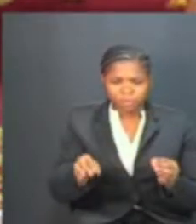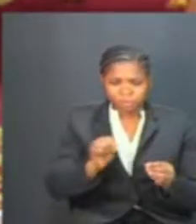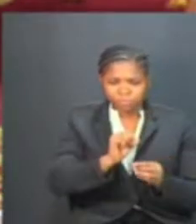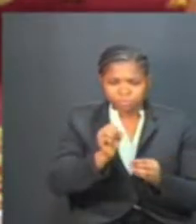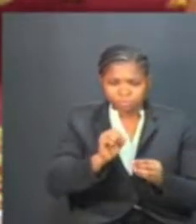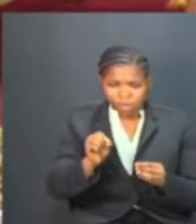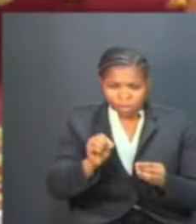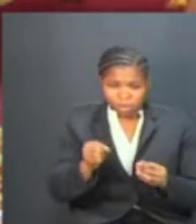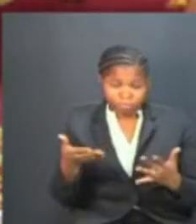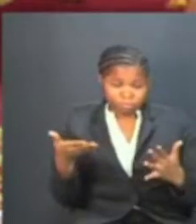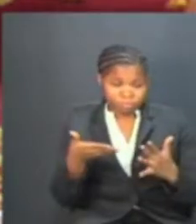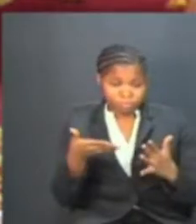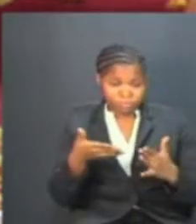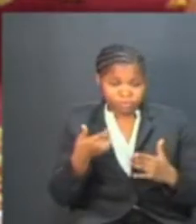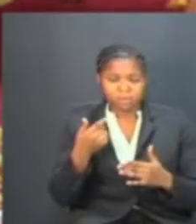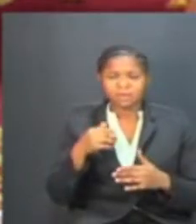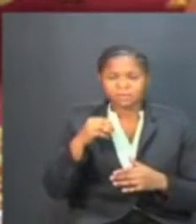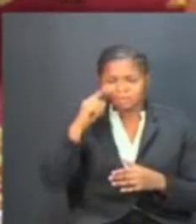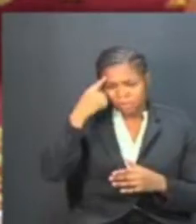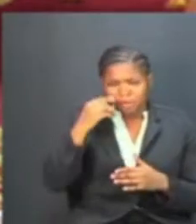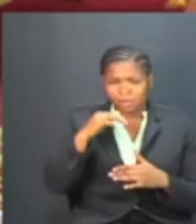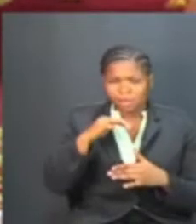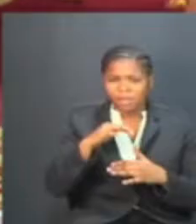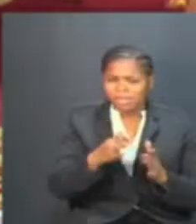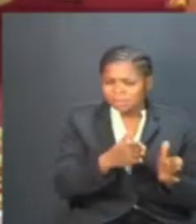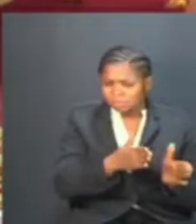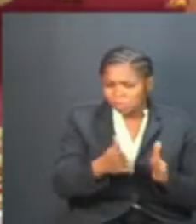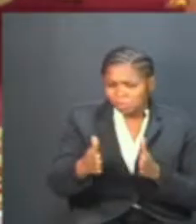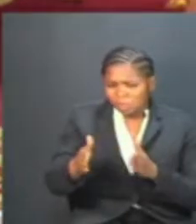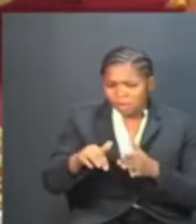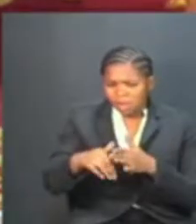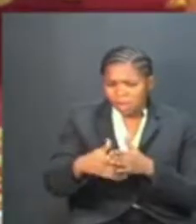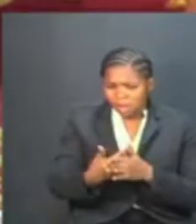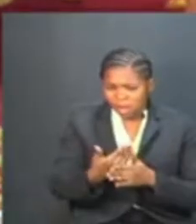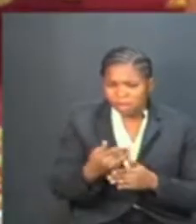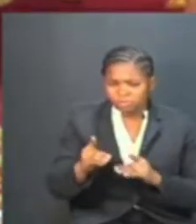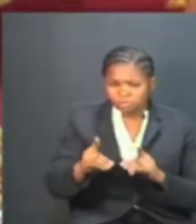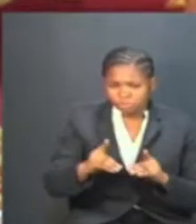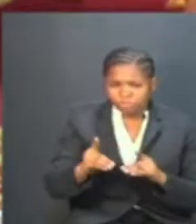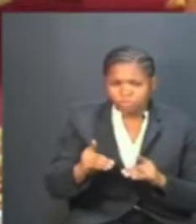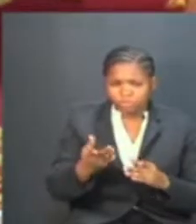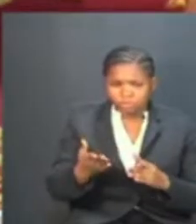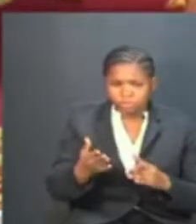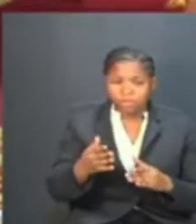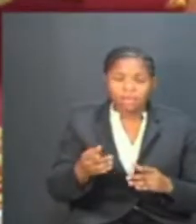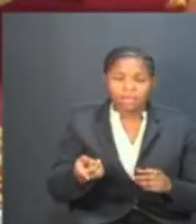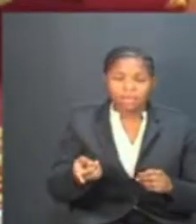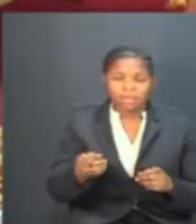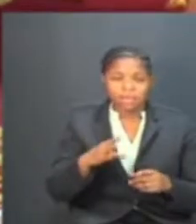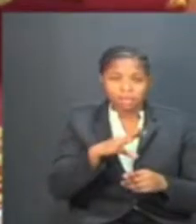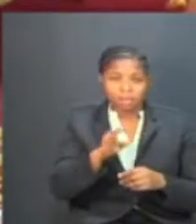appropriate interventions, and works will begin when funds become available, Mr. Speaker.